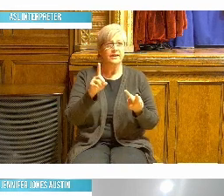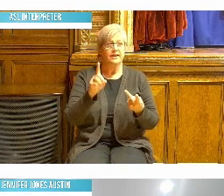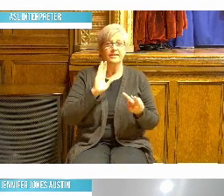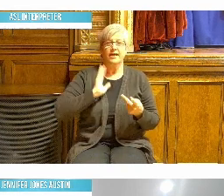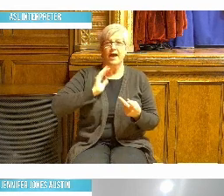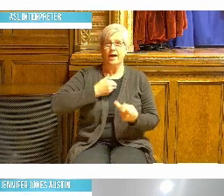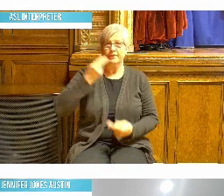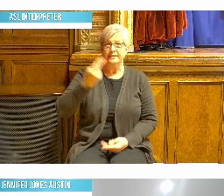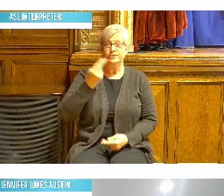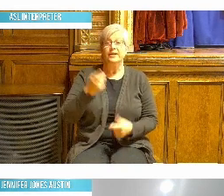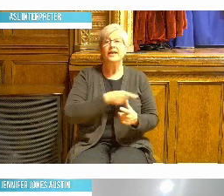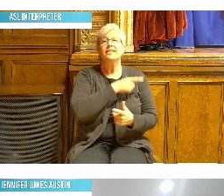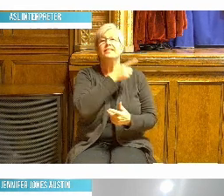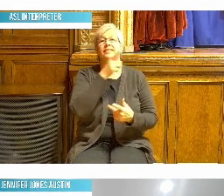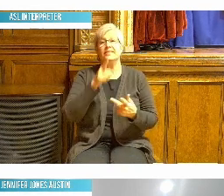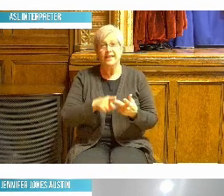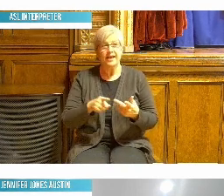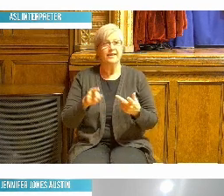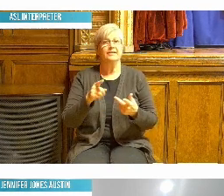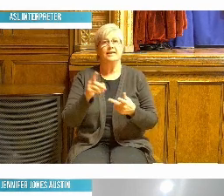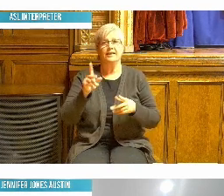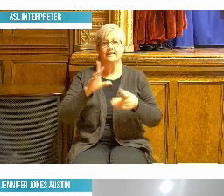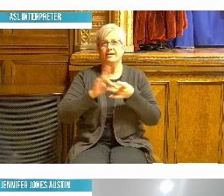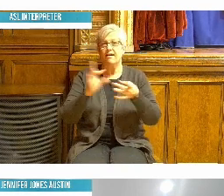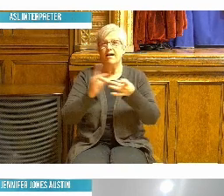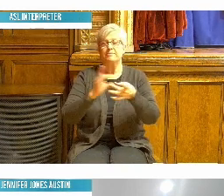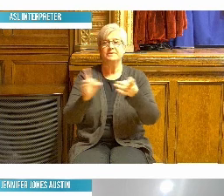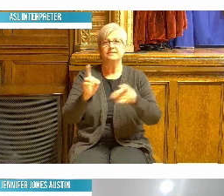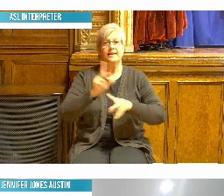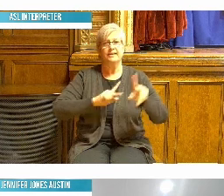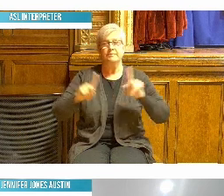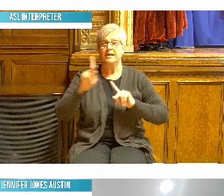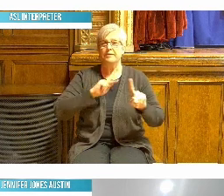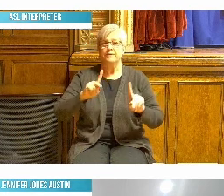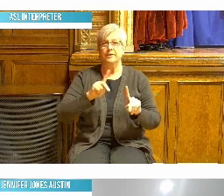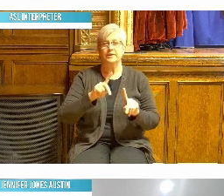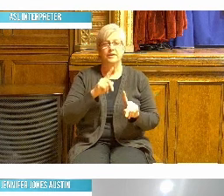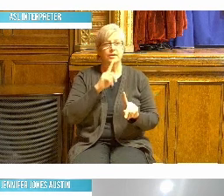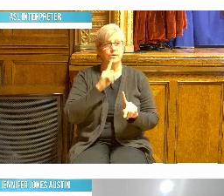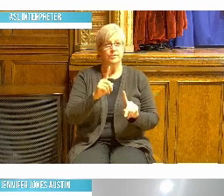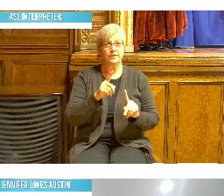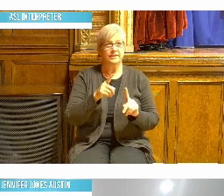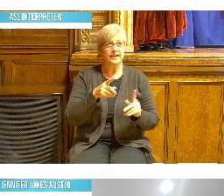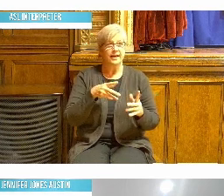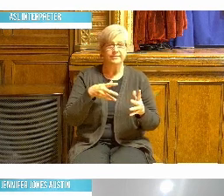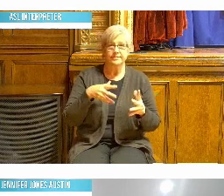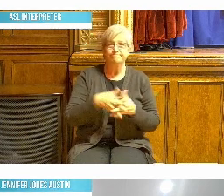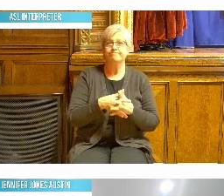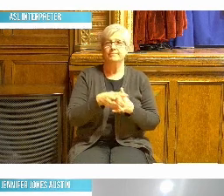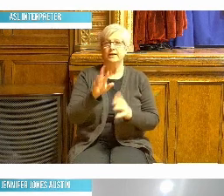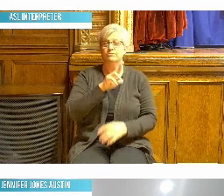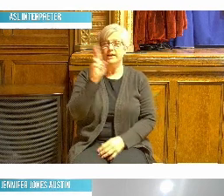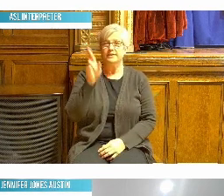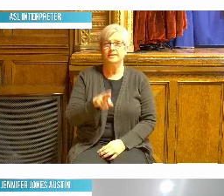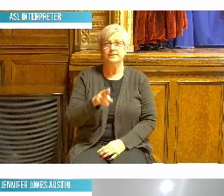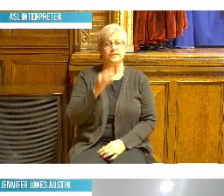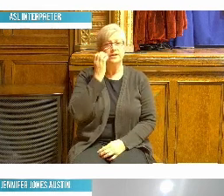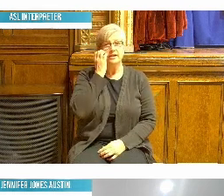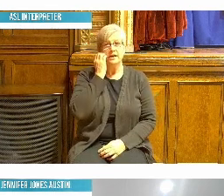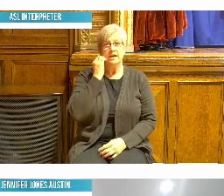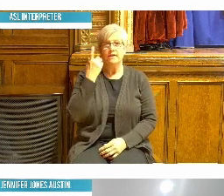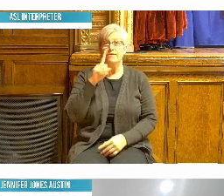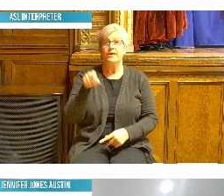history, and then the testimonies of the public who are rooted and have been rooted in Rochester